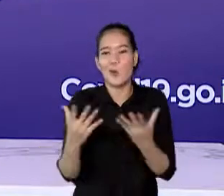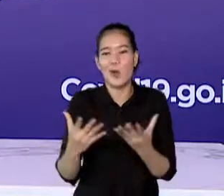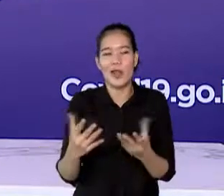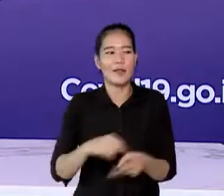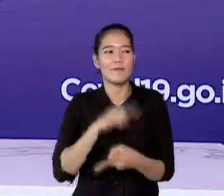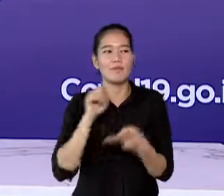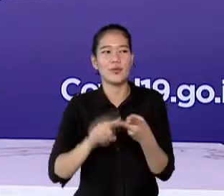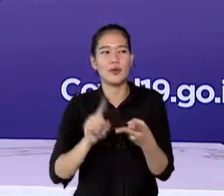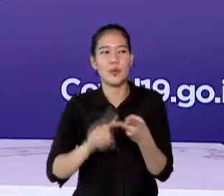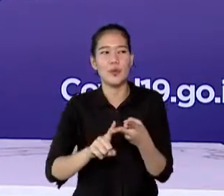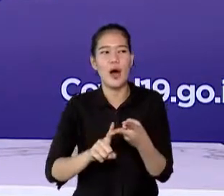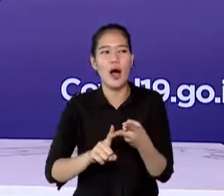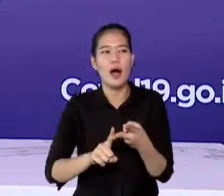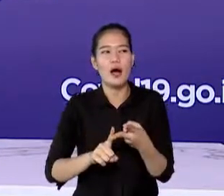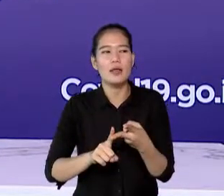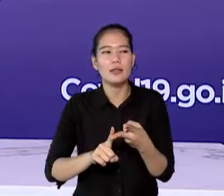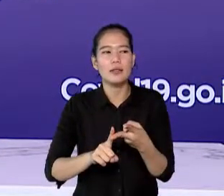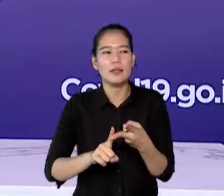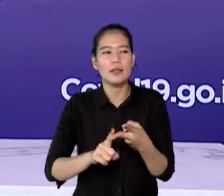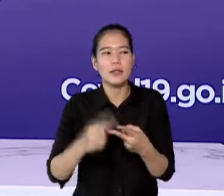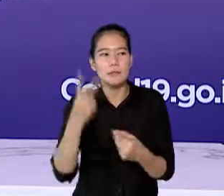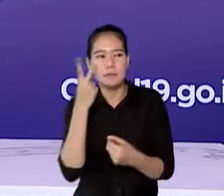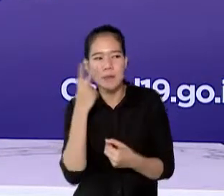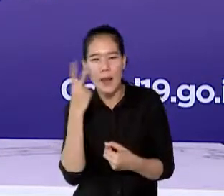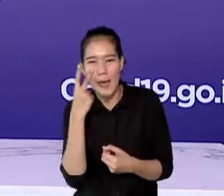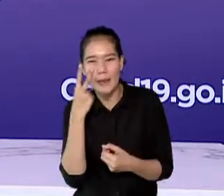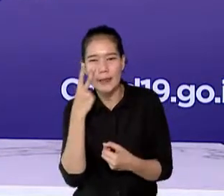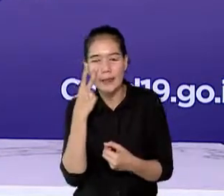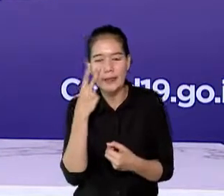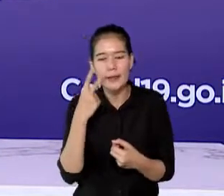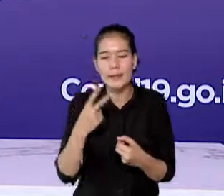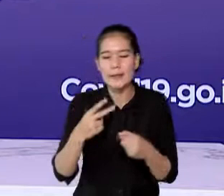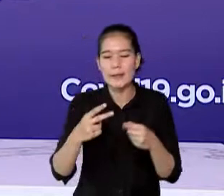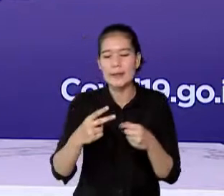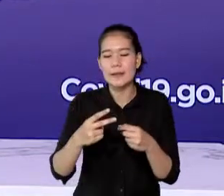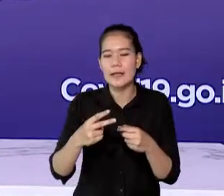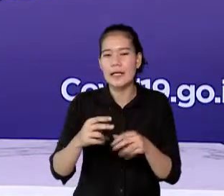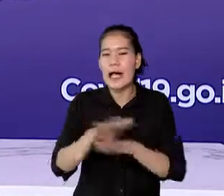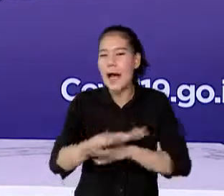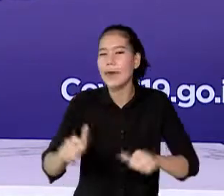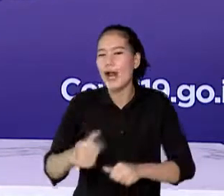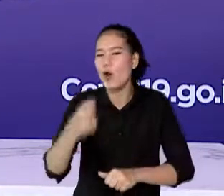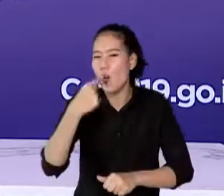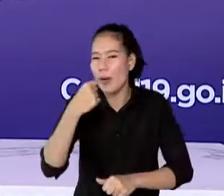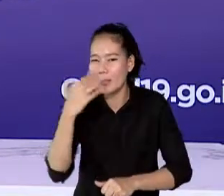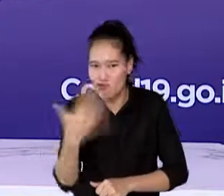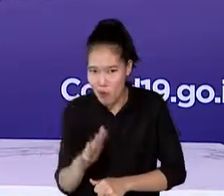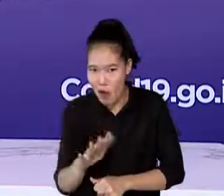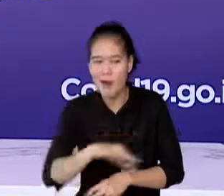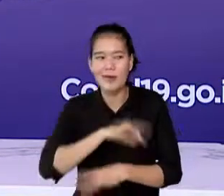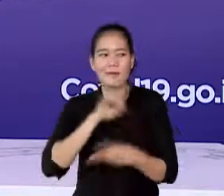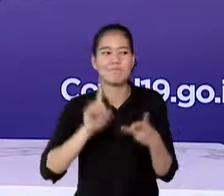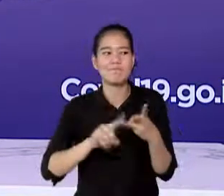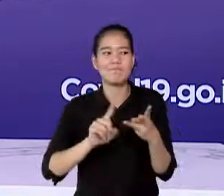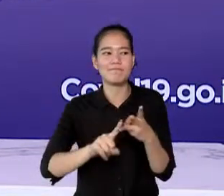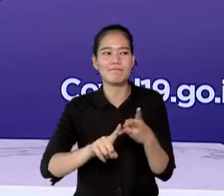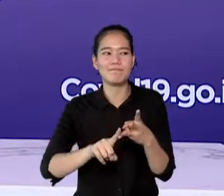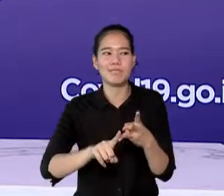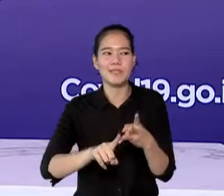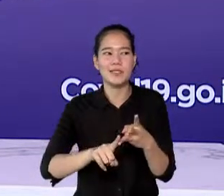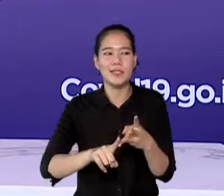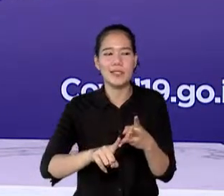adequate scientific evidence pertaining to the drug security and efficacy exists. And the third is